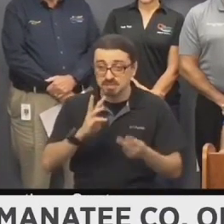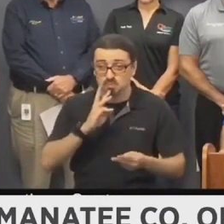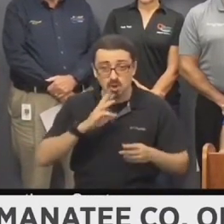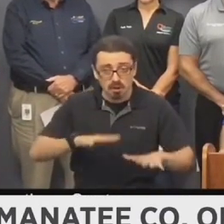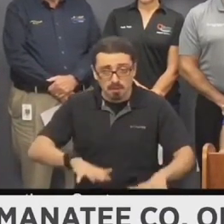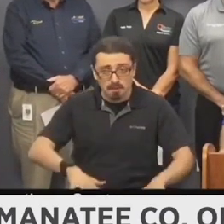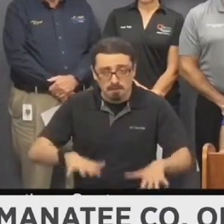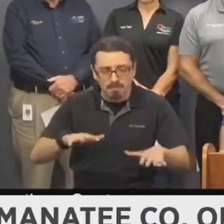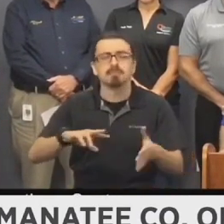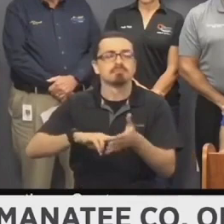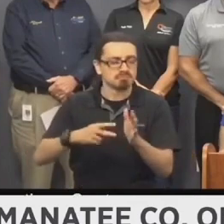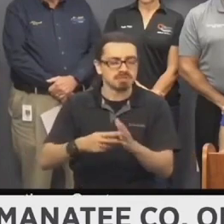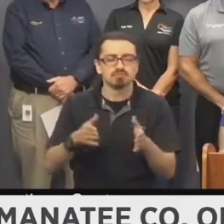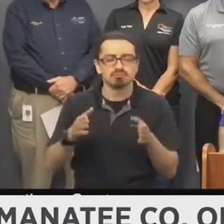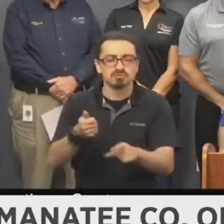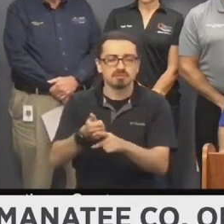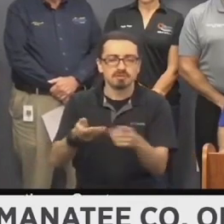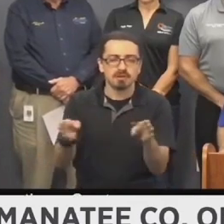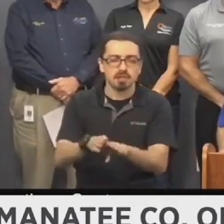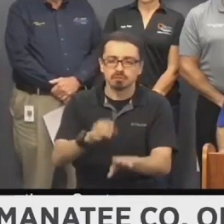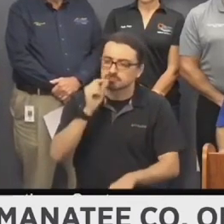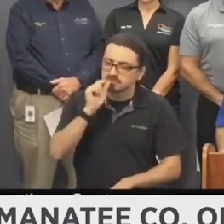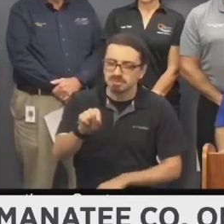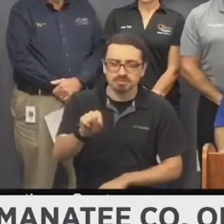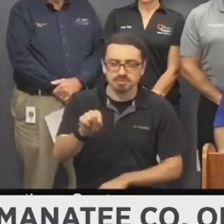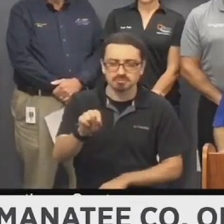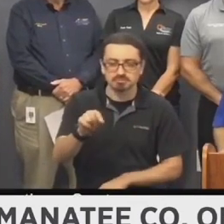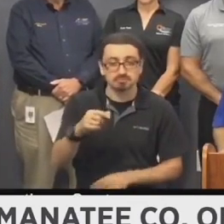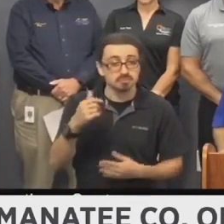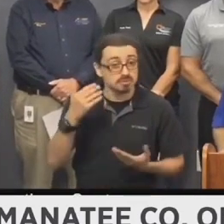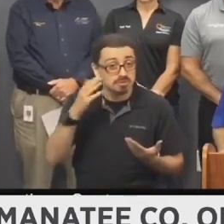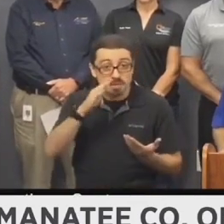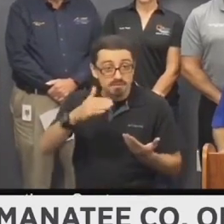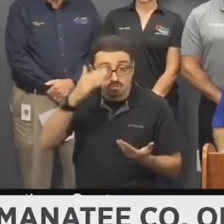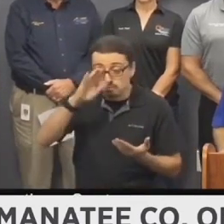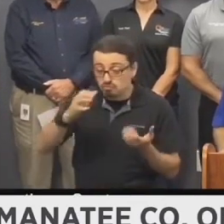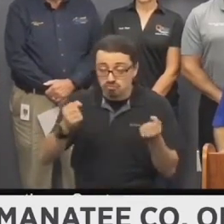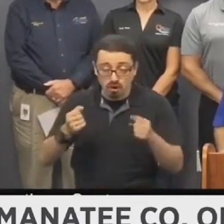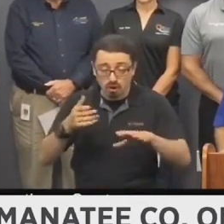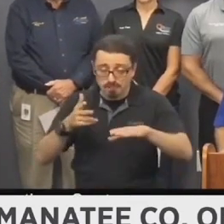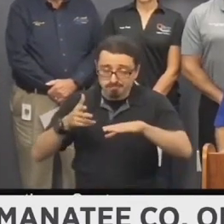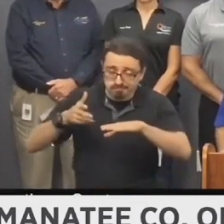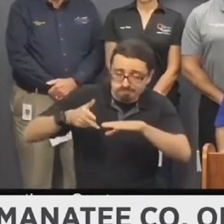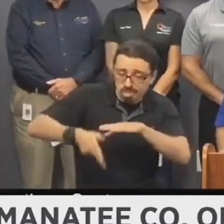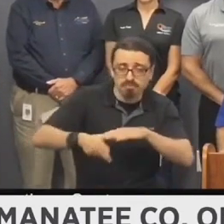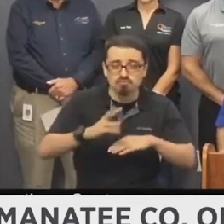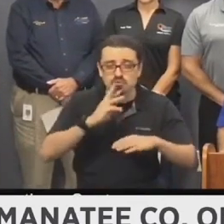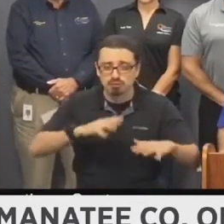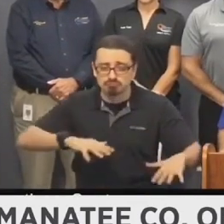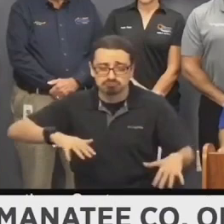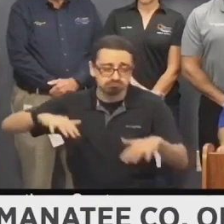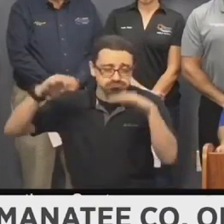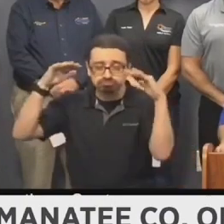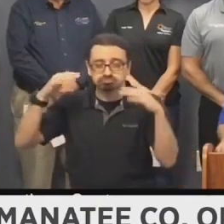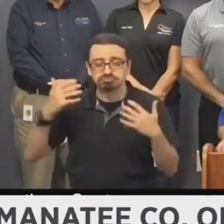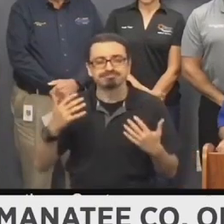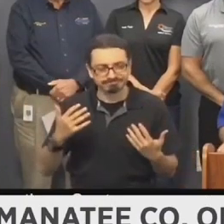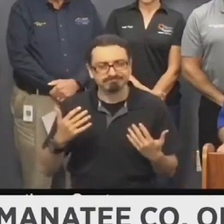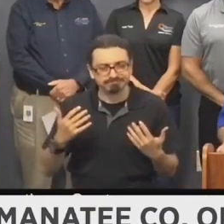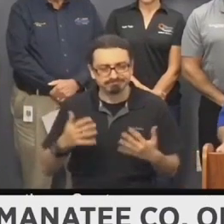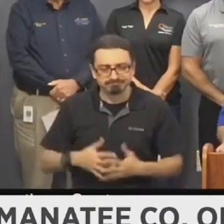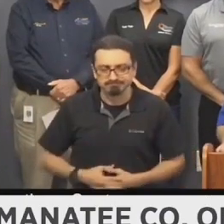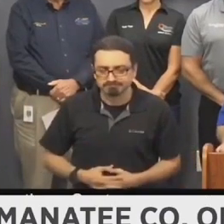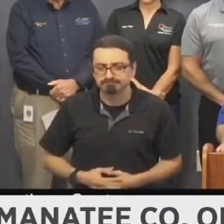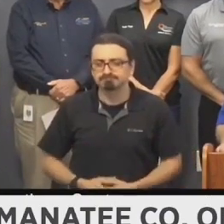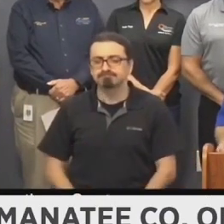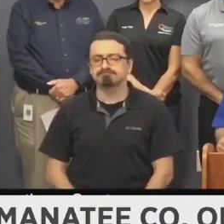turn around, don't drown, because you have no idea how deep the water could be or if things are flooded out. So please, folks, going forward, because we